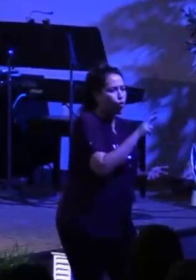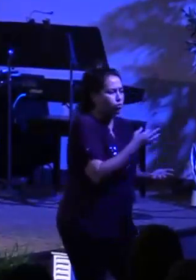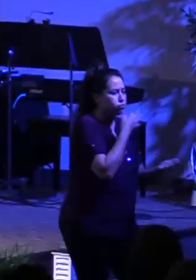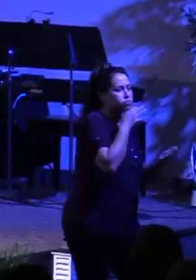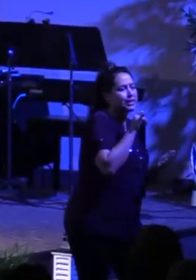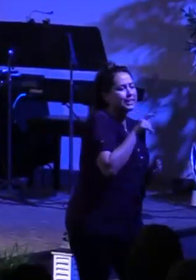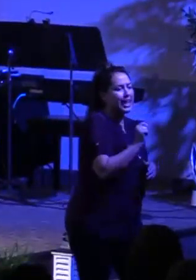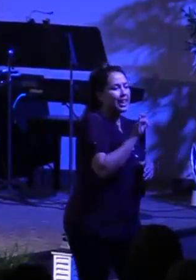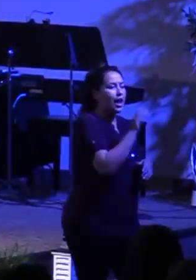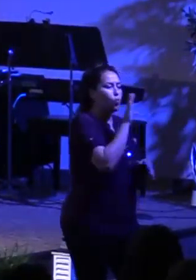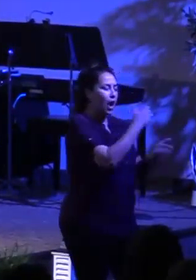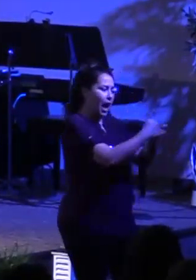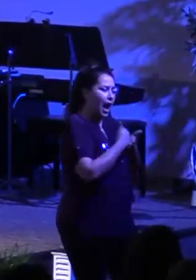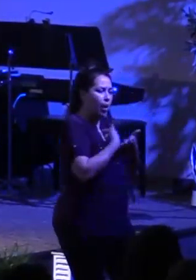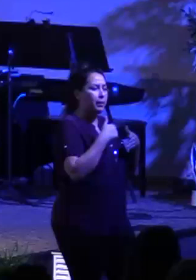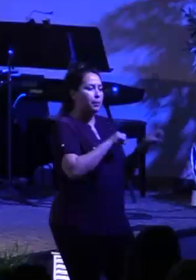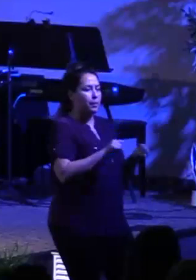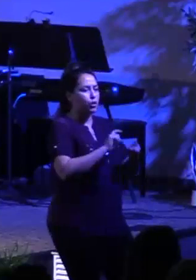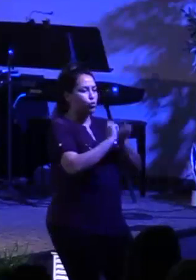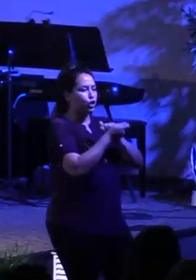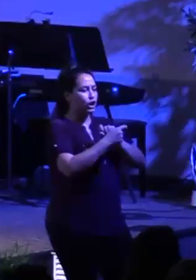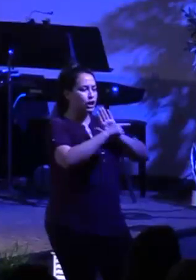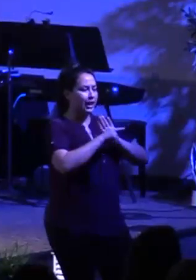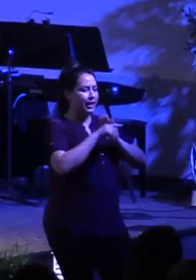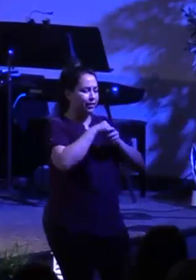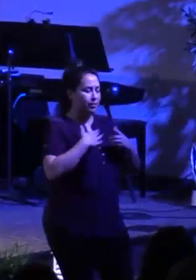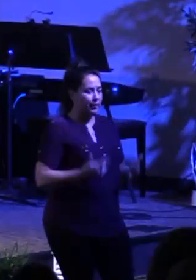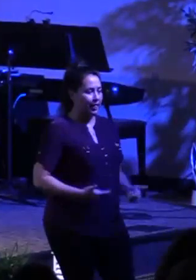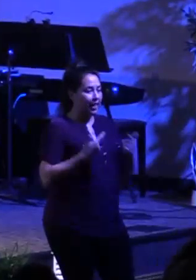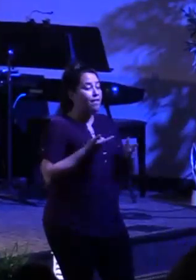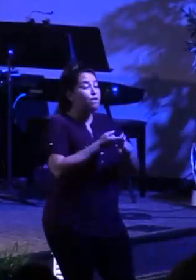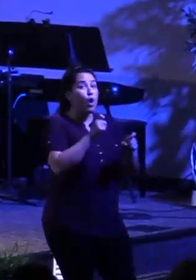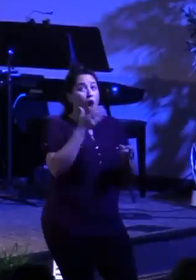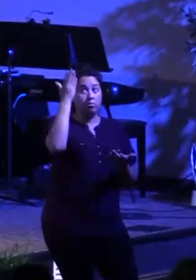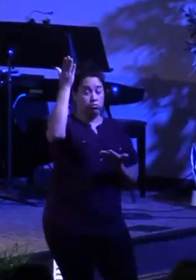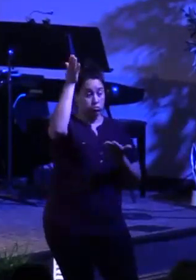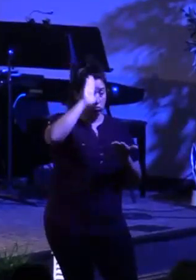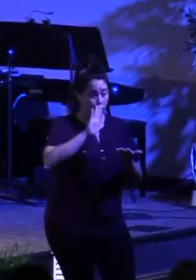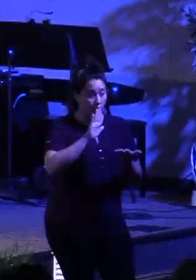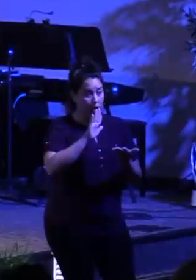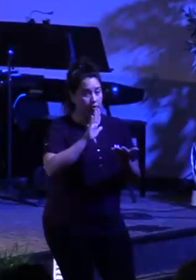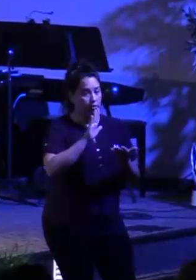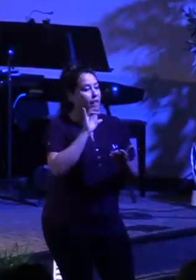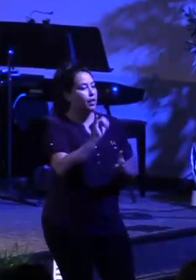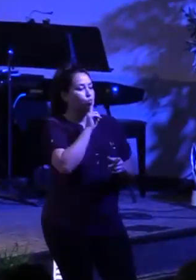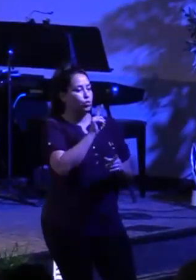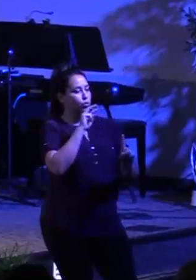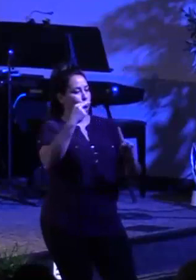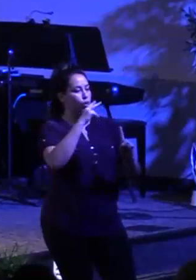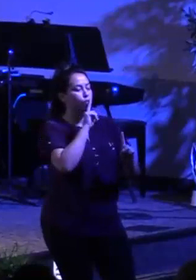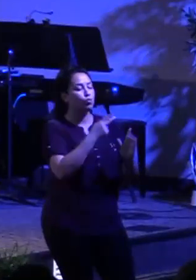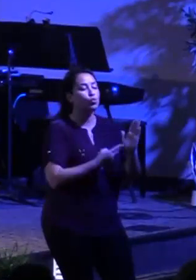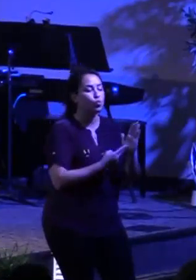reinterpret negative things around me from God's perspective, from the perspective of truth.